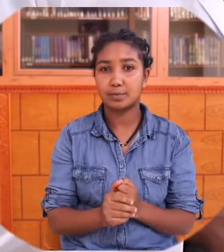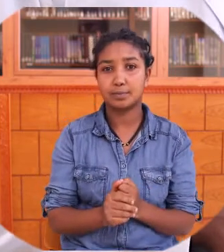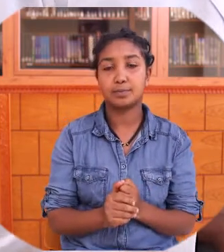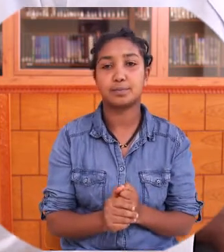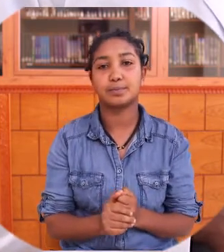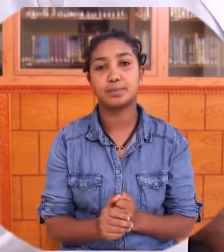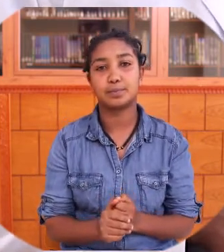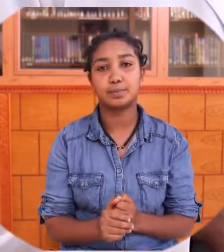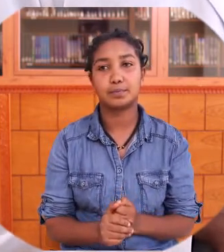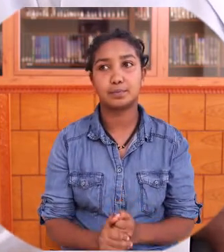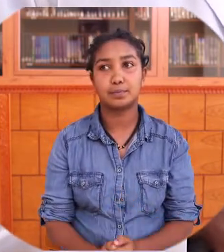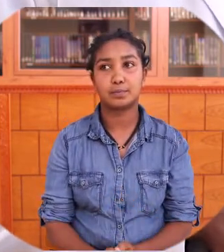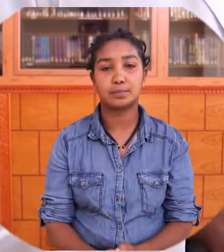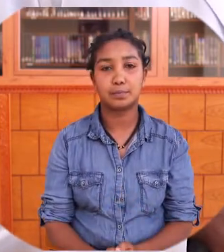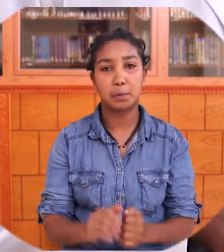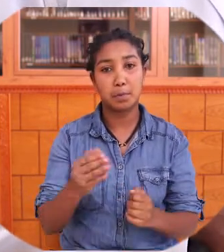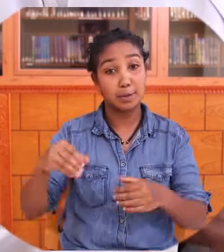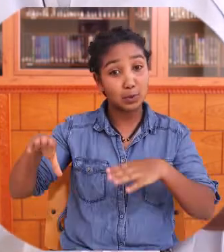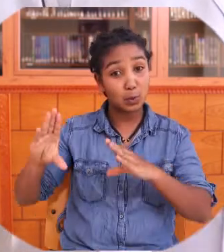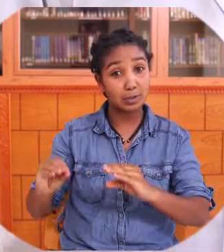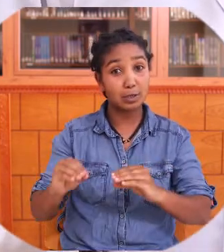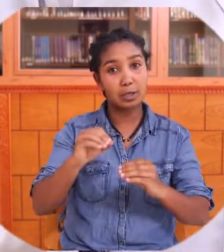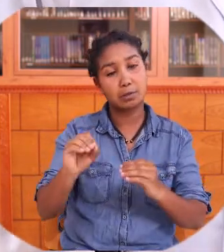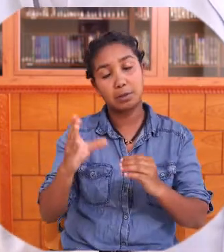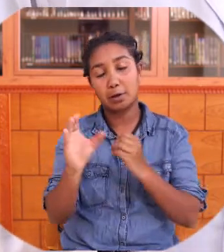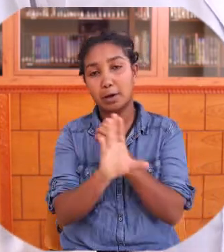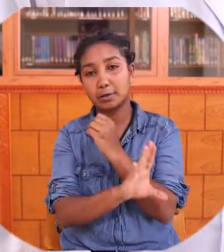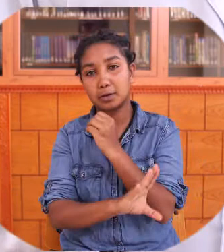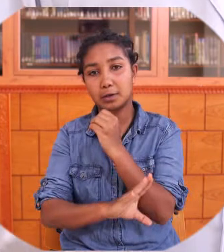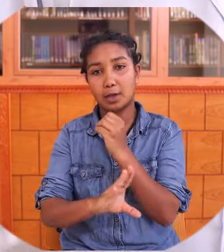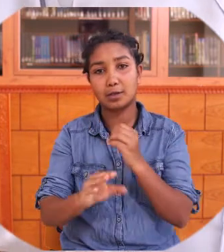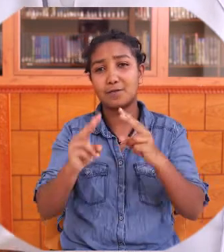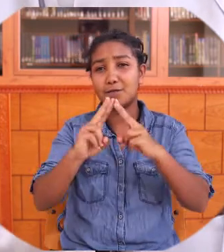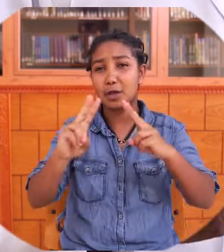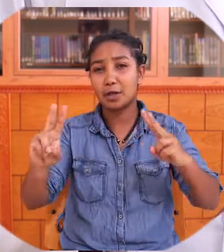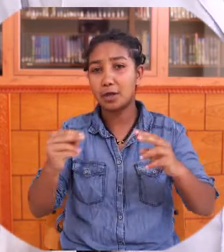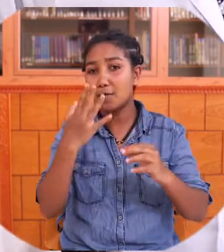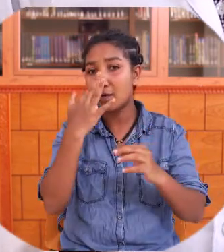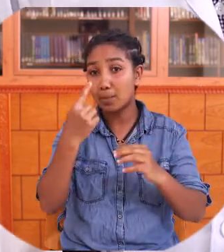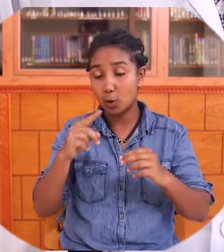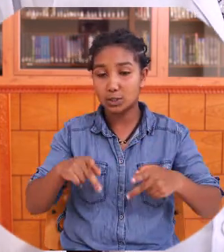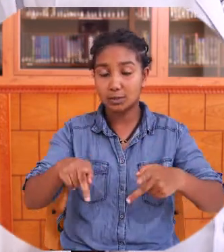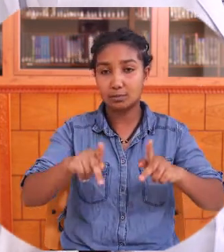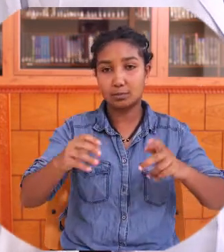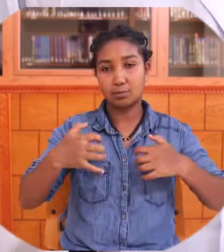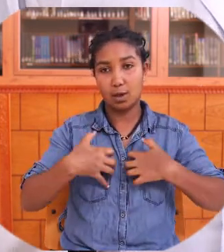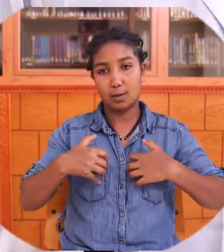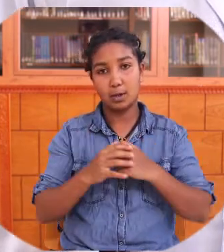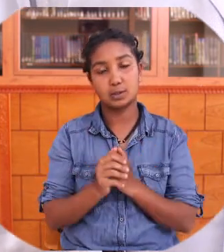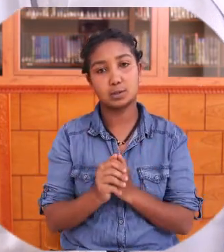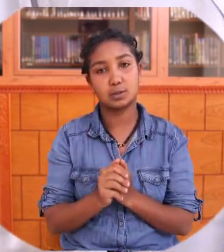countryside? Maybe students in countryside are very familiar with farm animals.